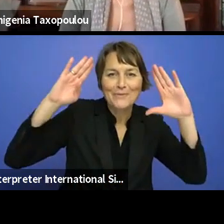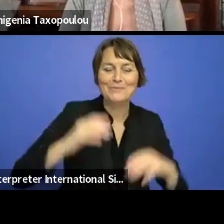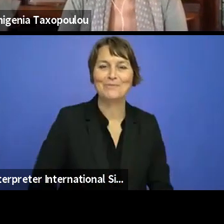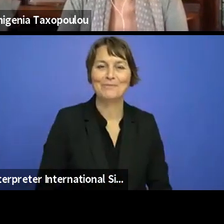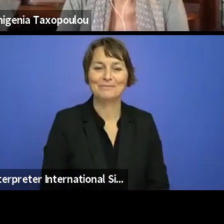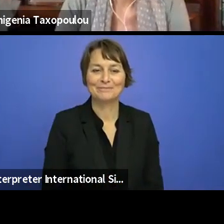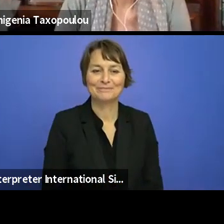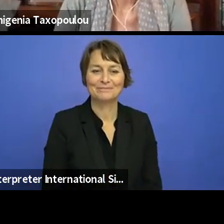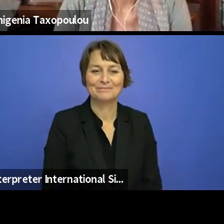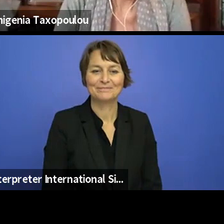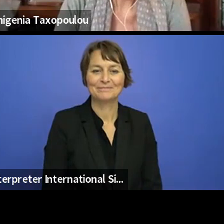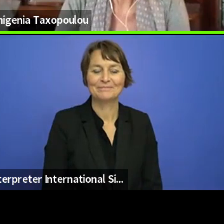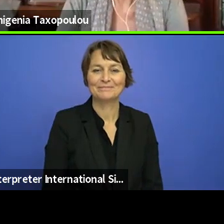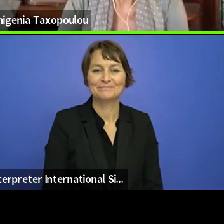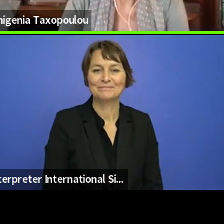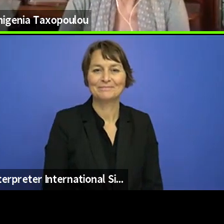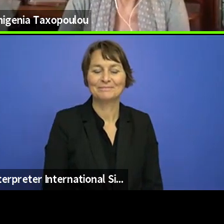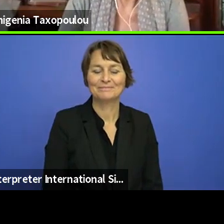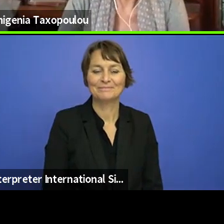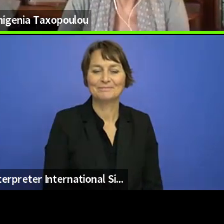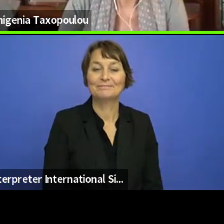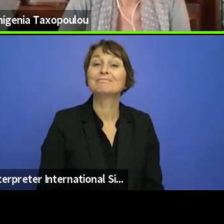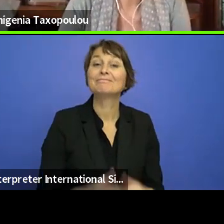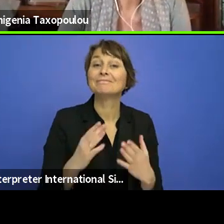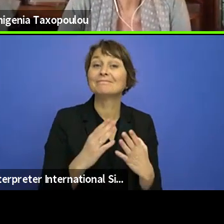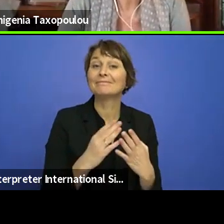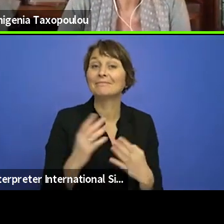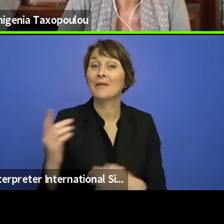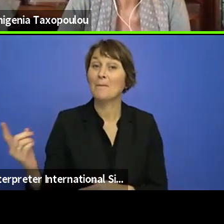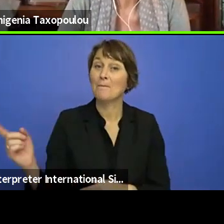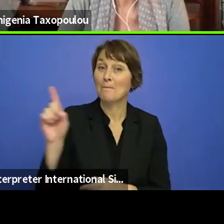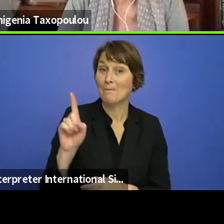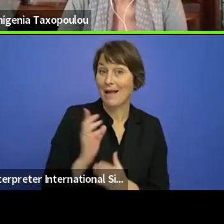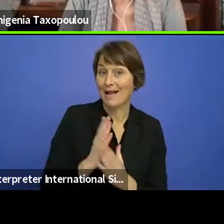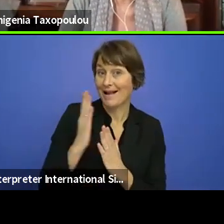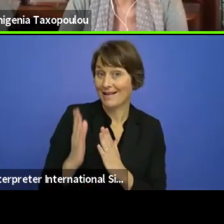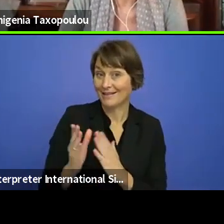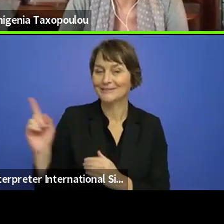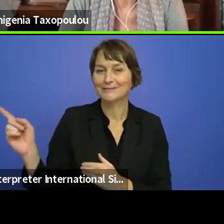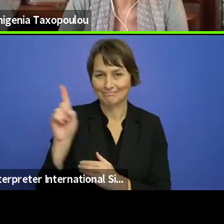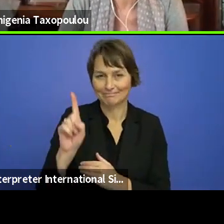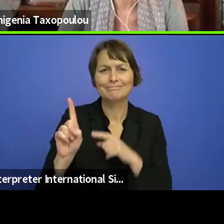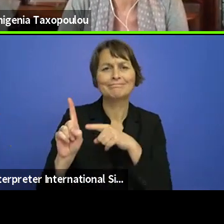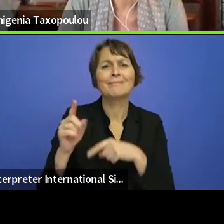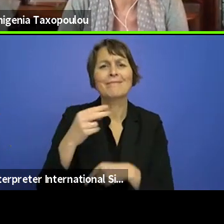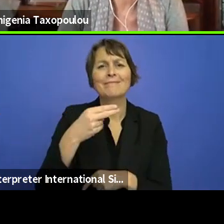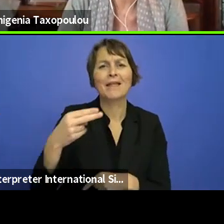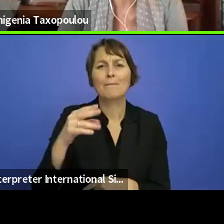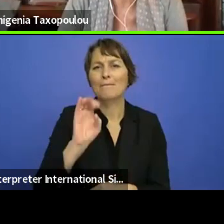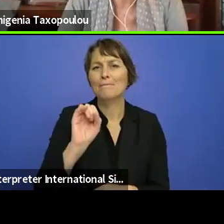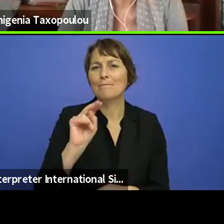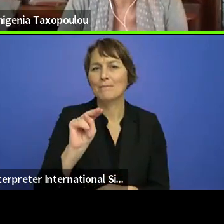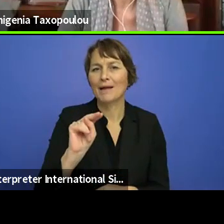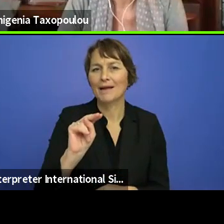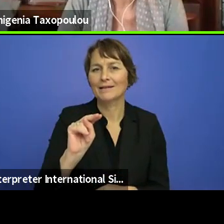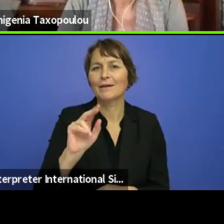Hi. Hi. And finally, Ben Twist, director of Creative Carbon